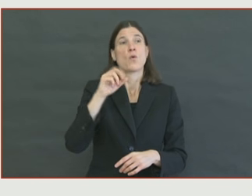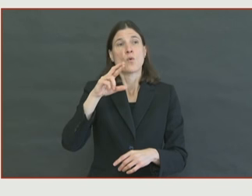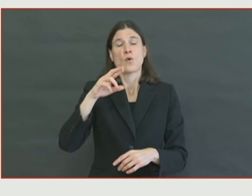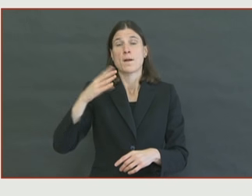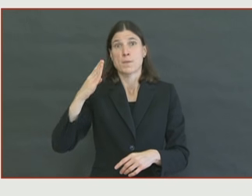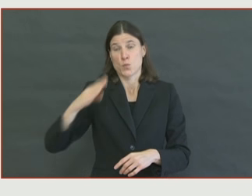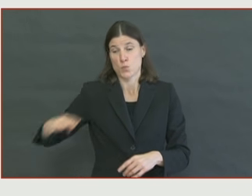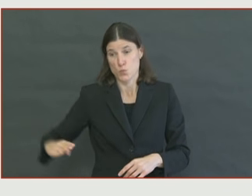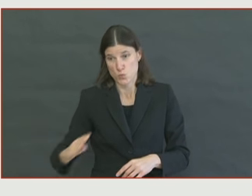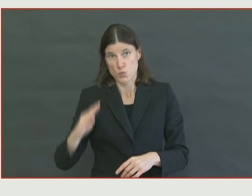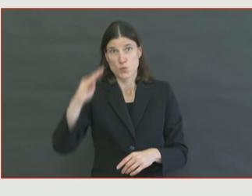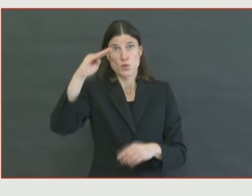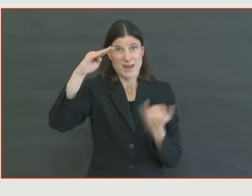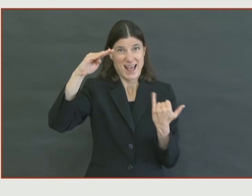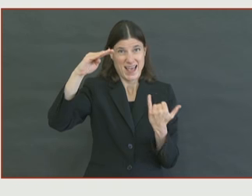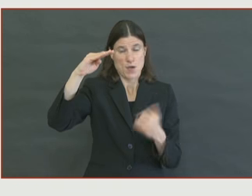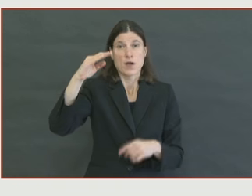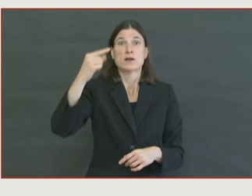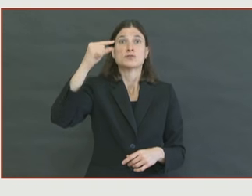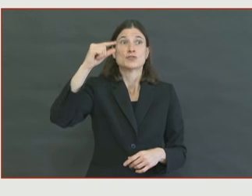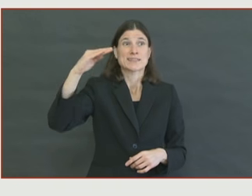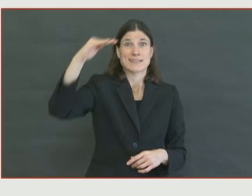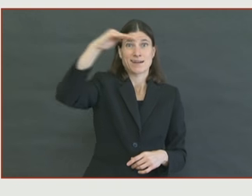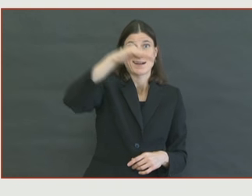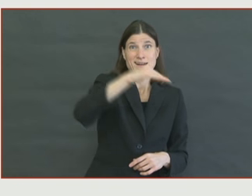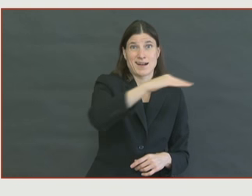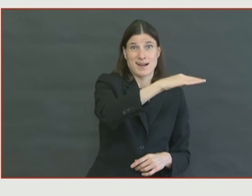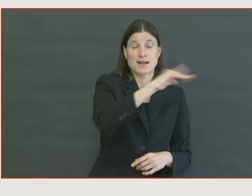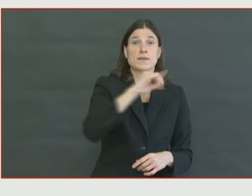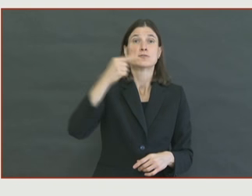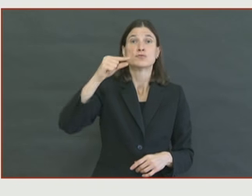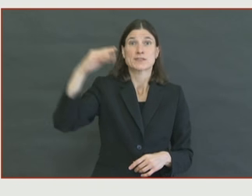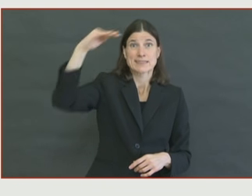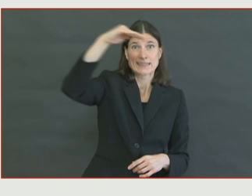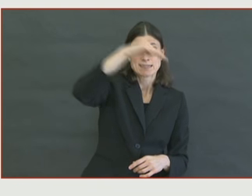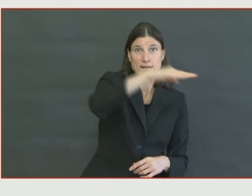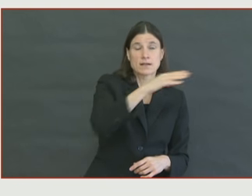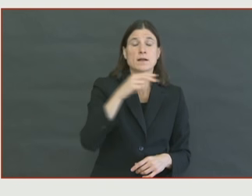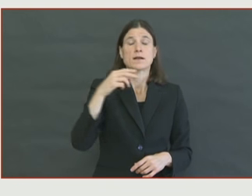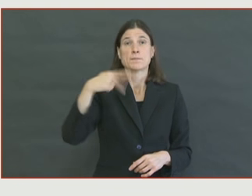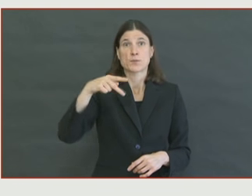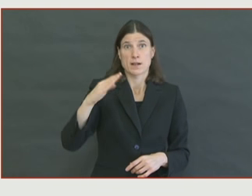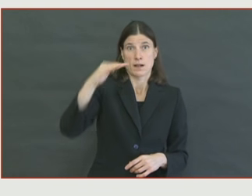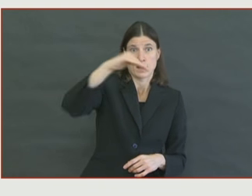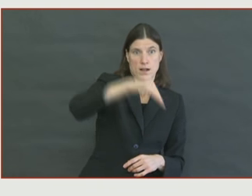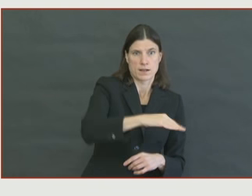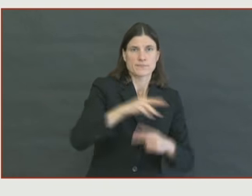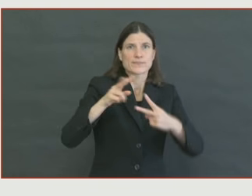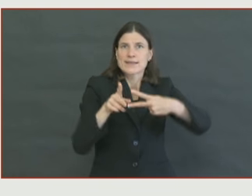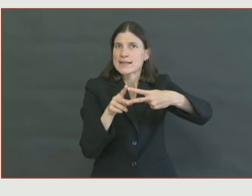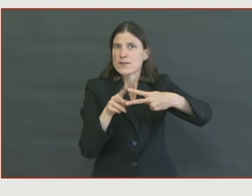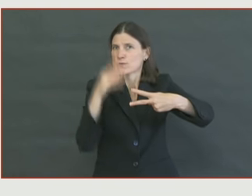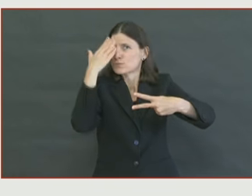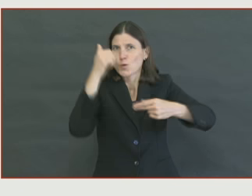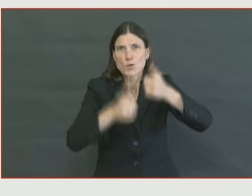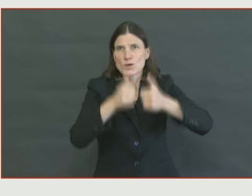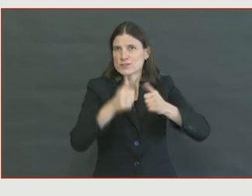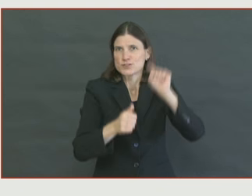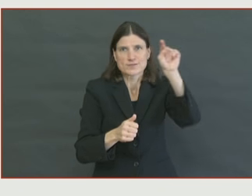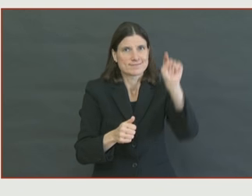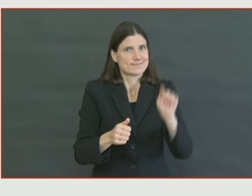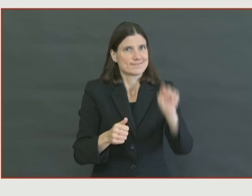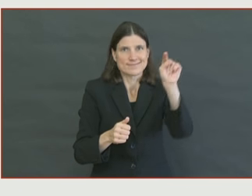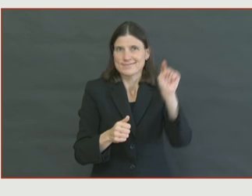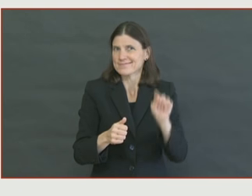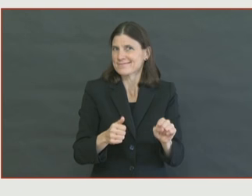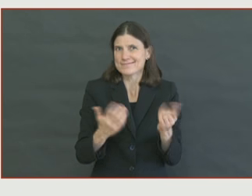could be similar to that of Massachusetts, where the plateau has lasted for a couple of weeks. So Massachusetts and